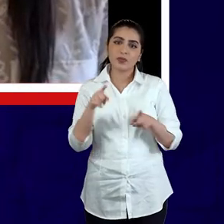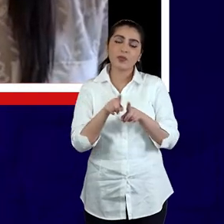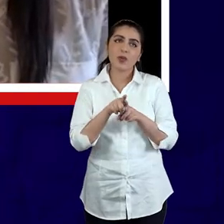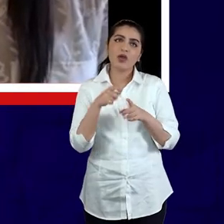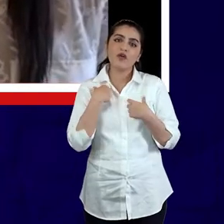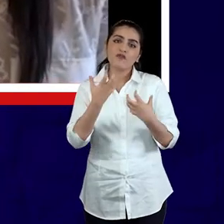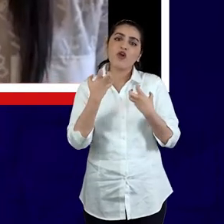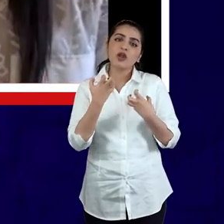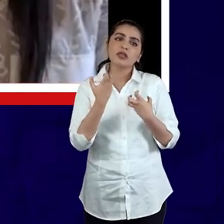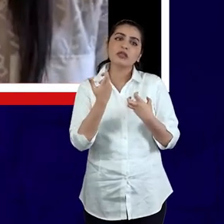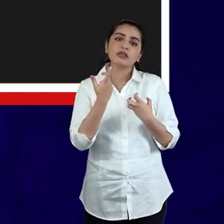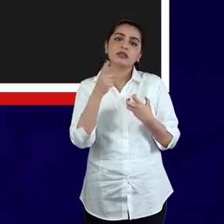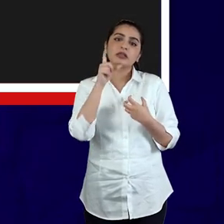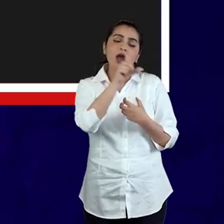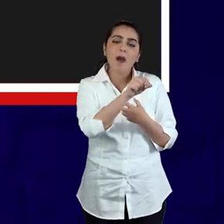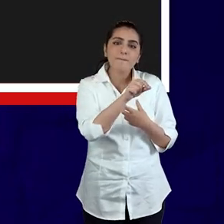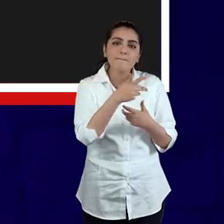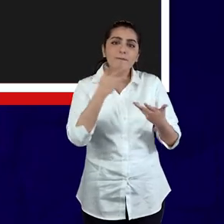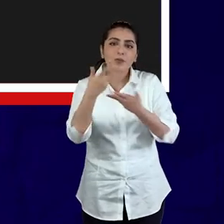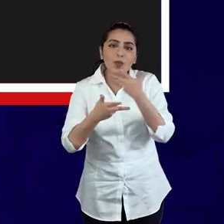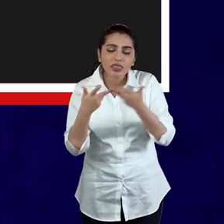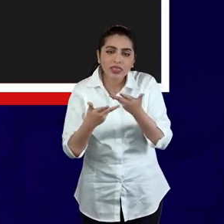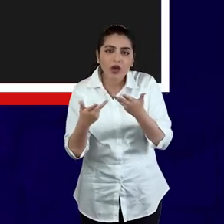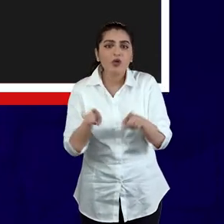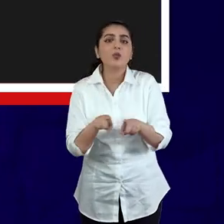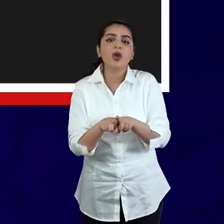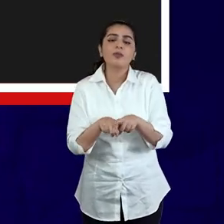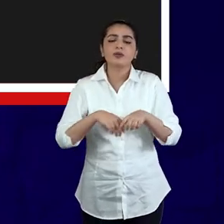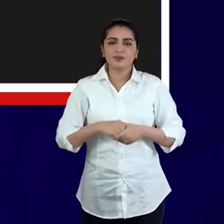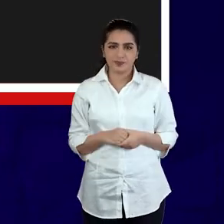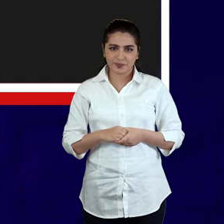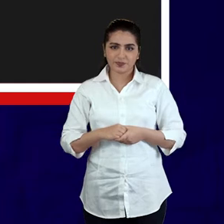you know, and what led her to actually want that to be her